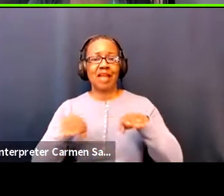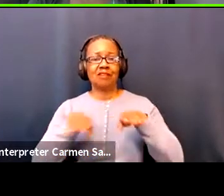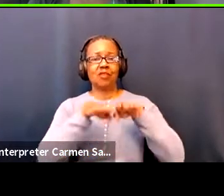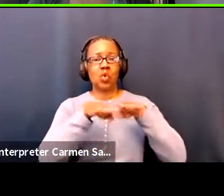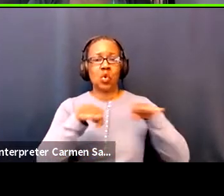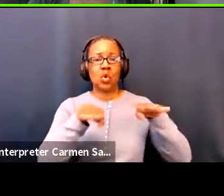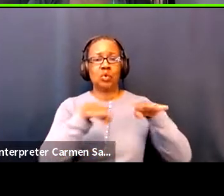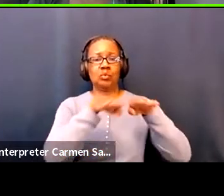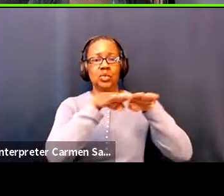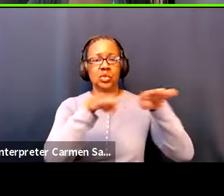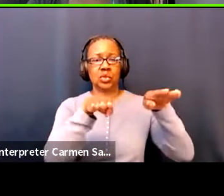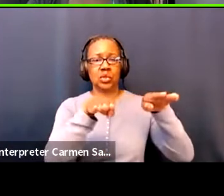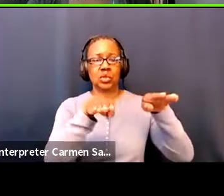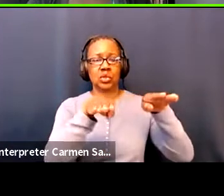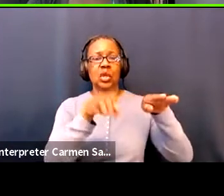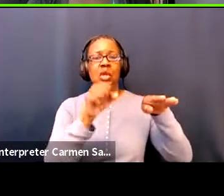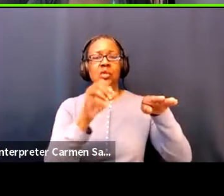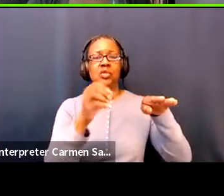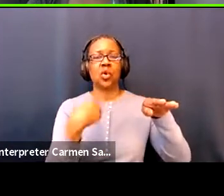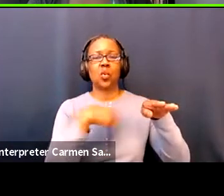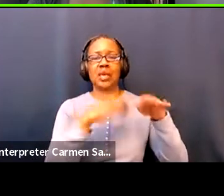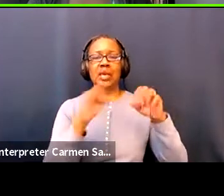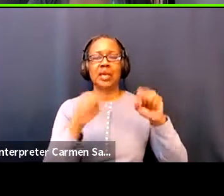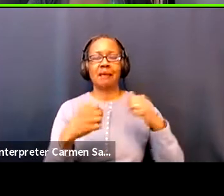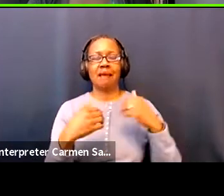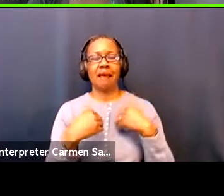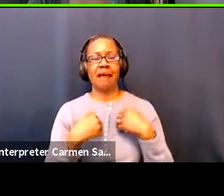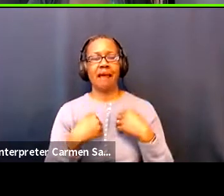where we can have